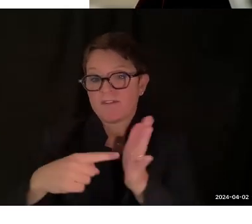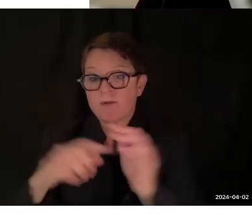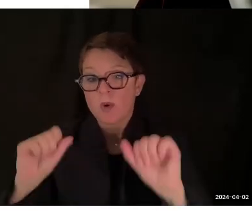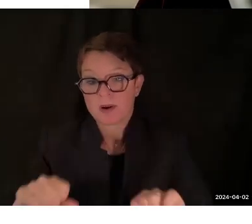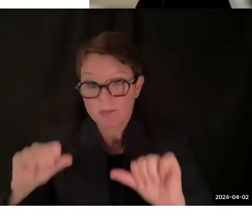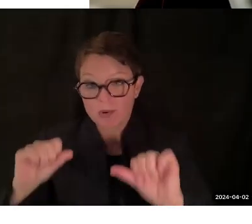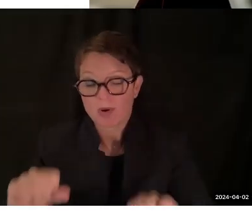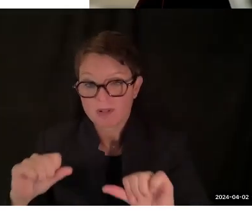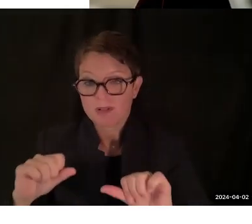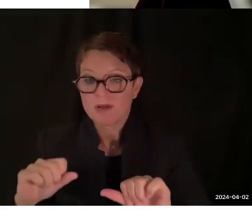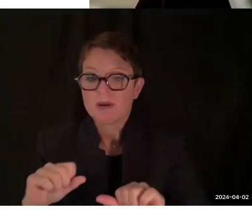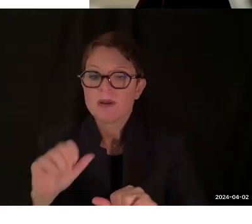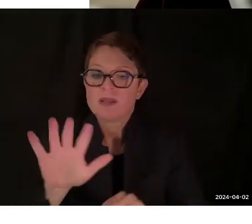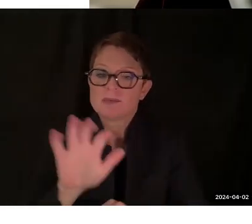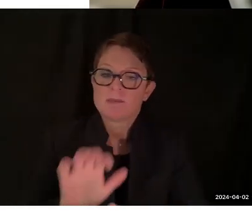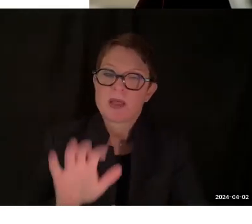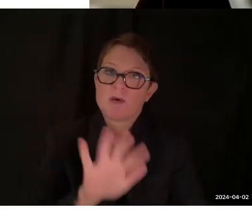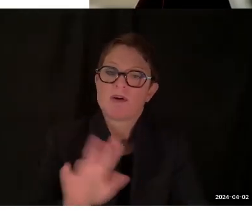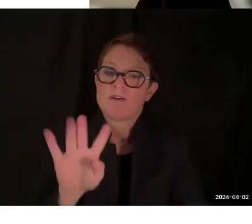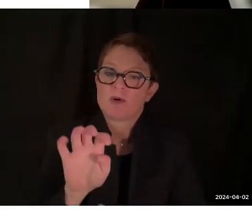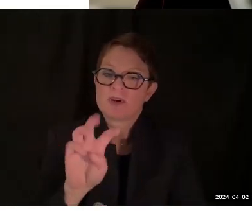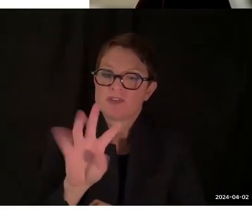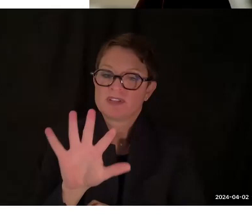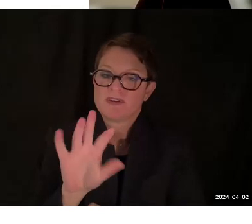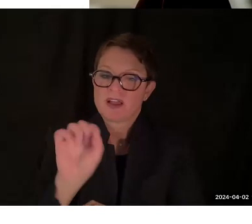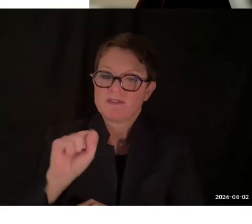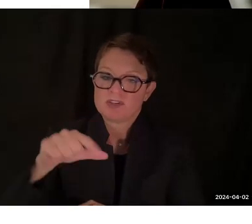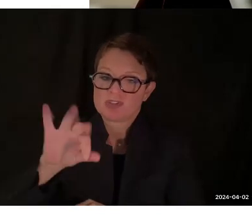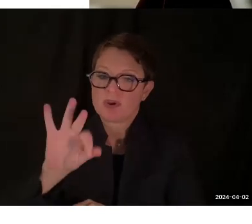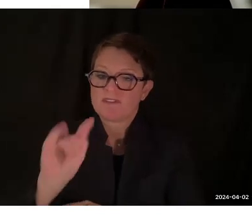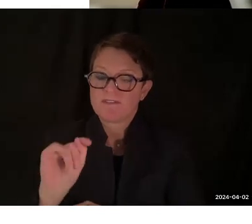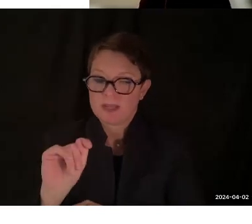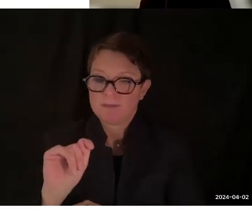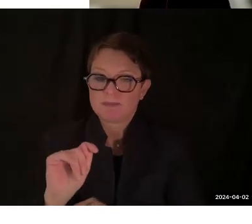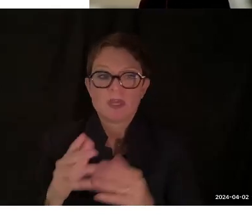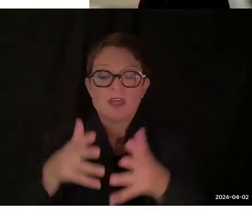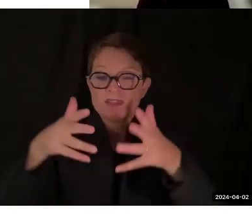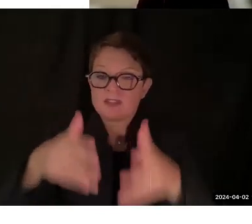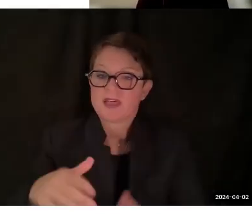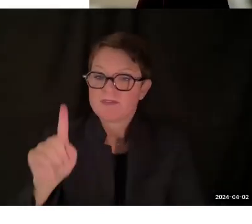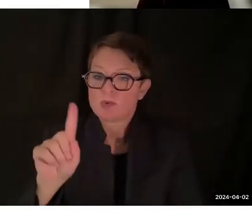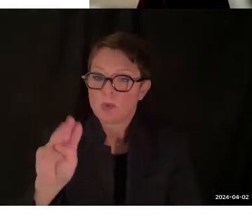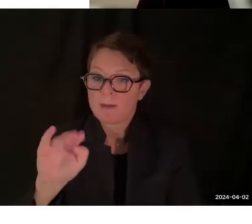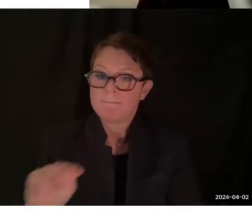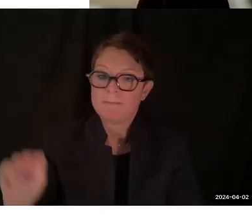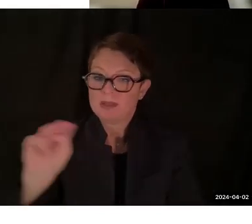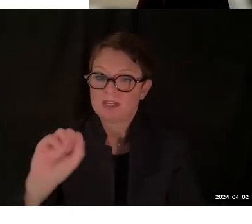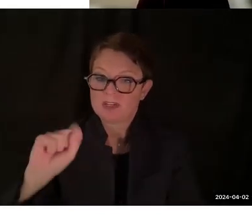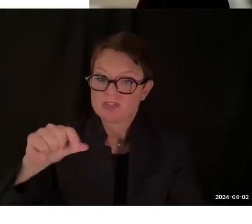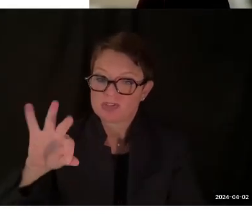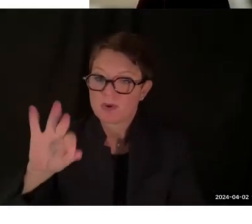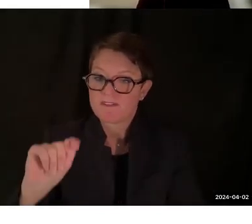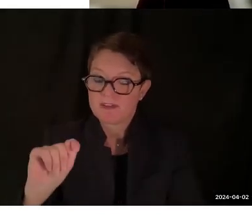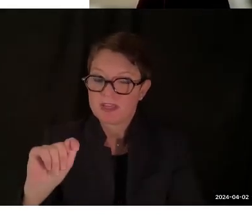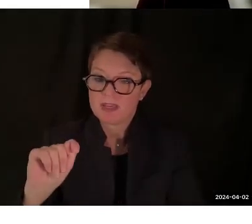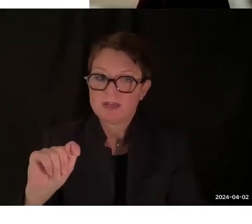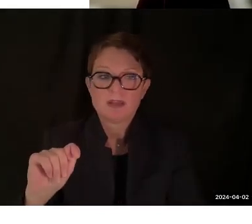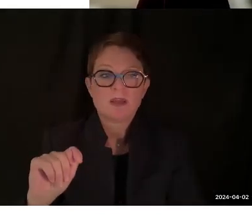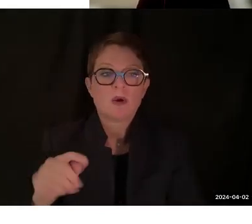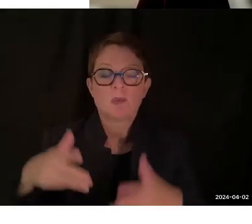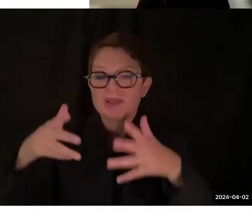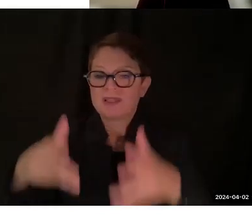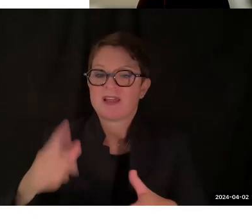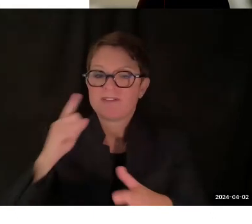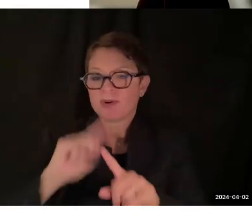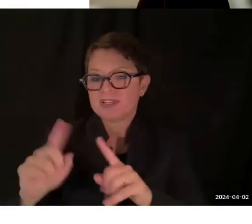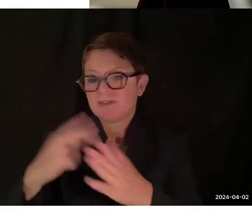is approximately 465,000 square feet. The remaining 1 million square feet will be for arena use and